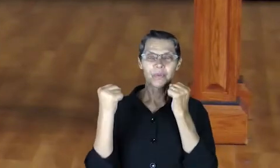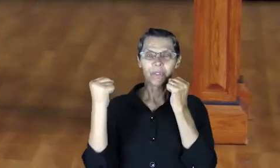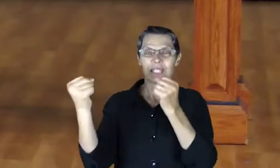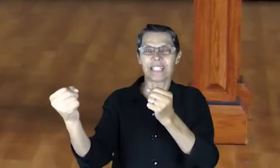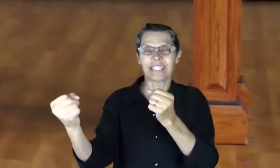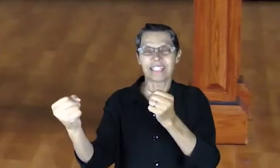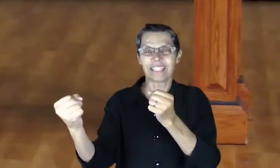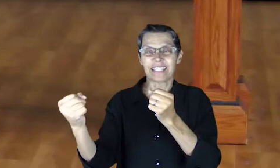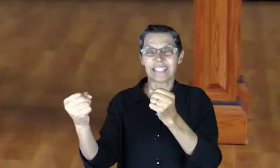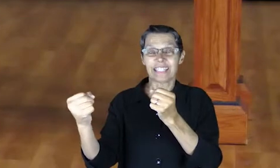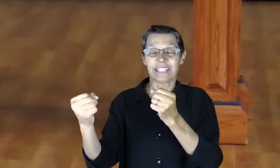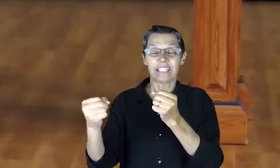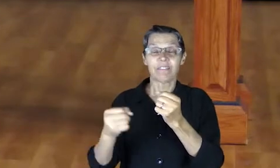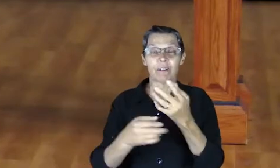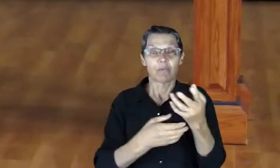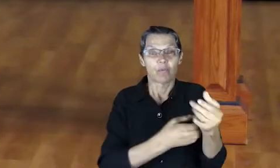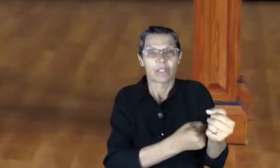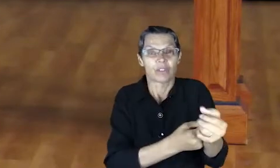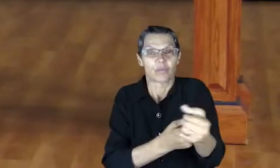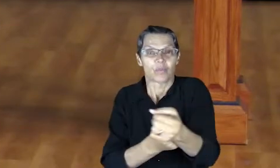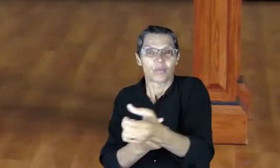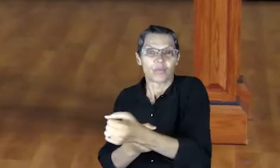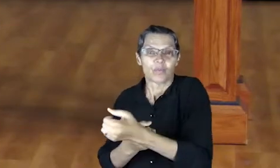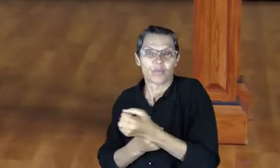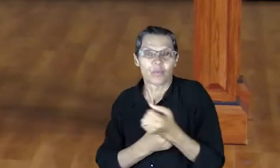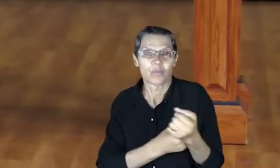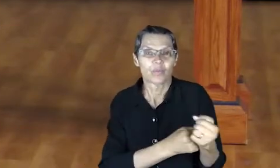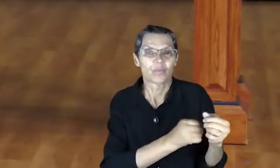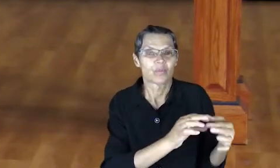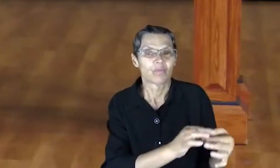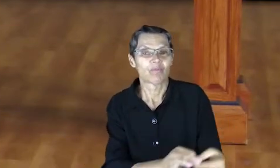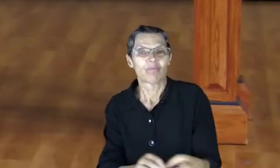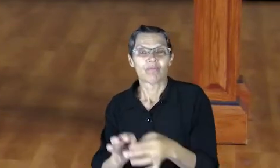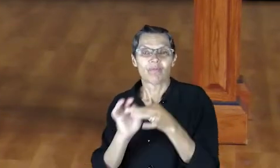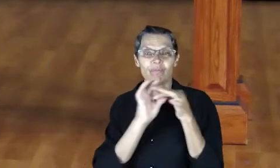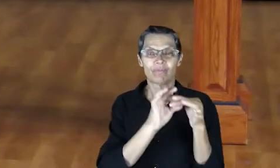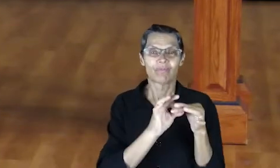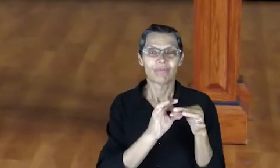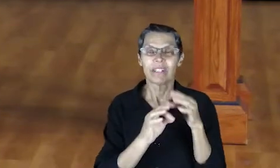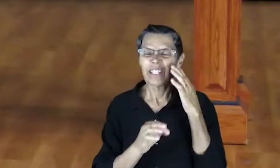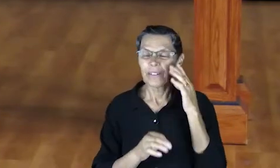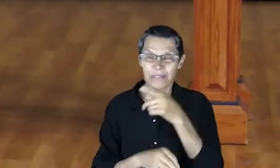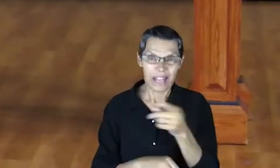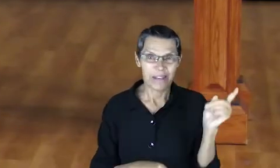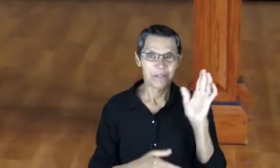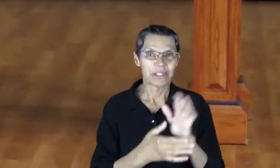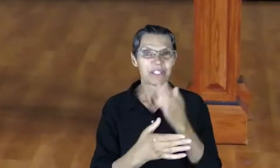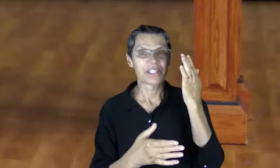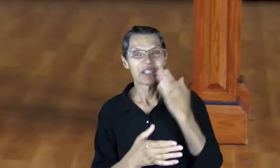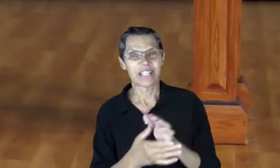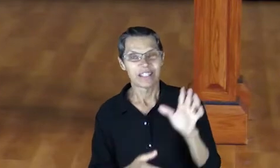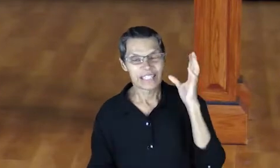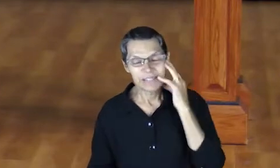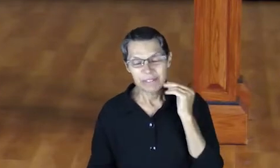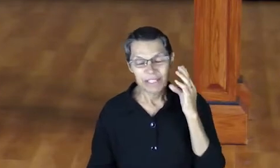Strength that comes from those he knows he can trust, those he knows will share his